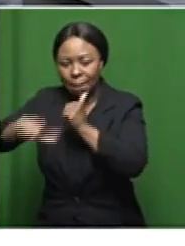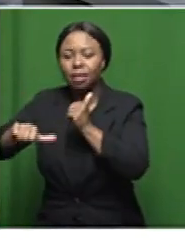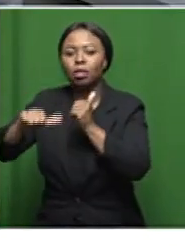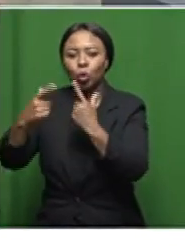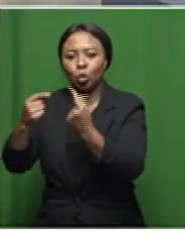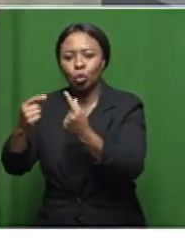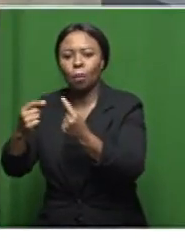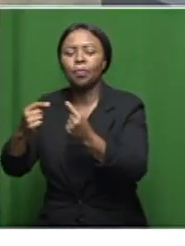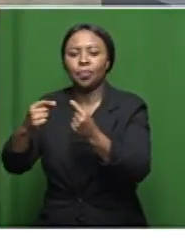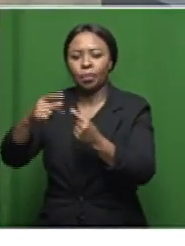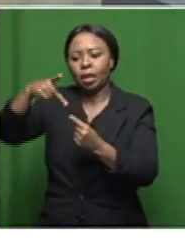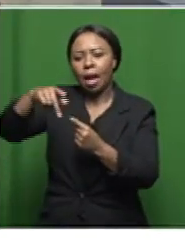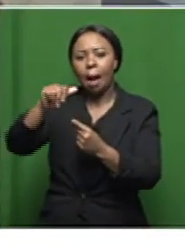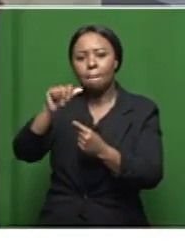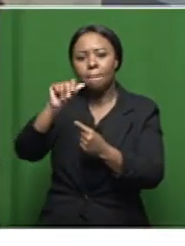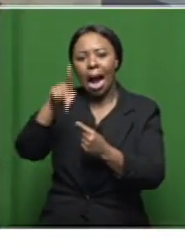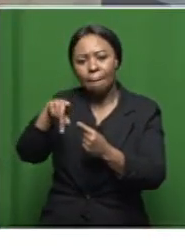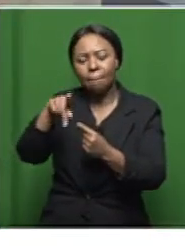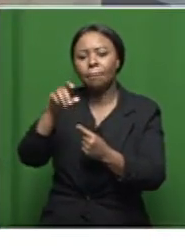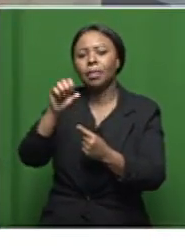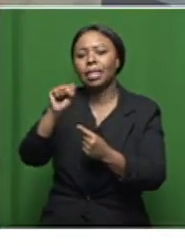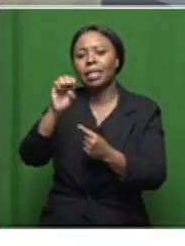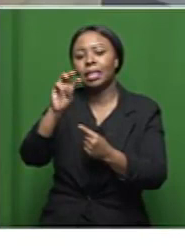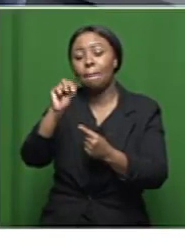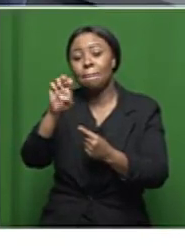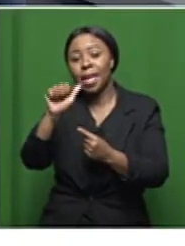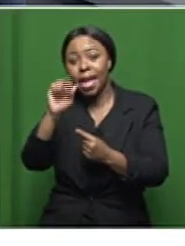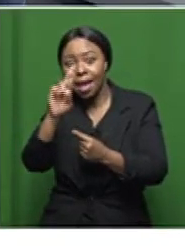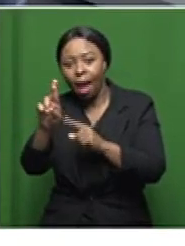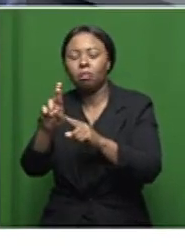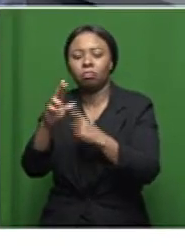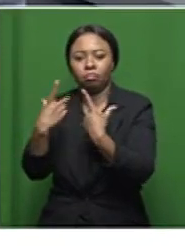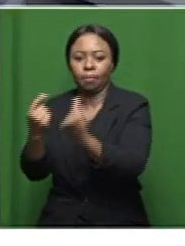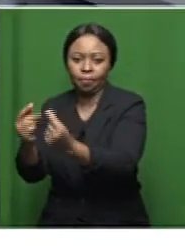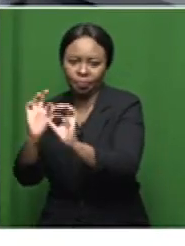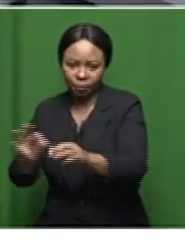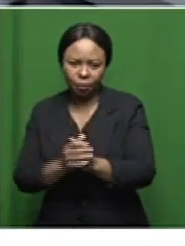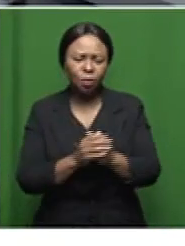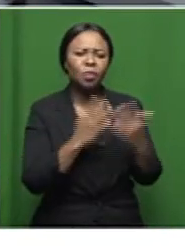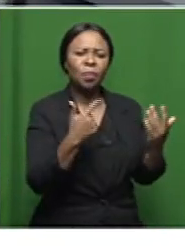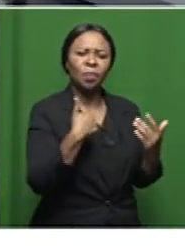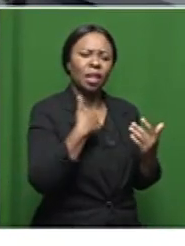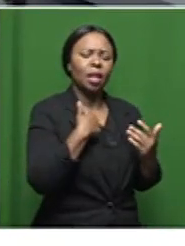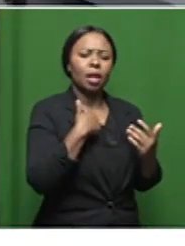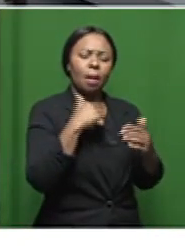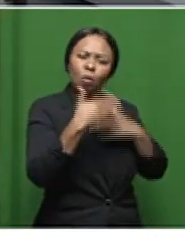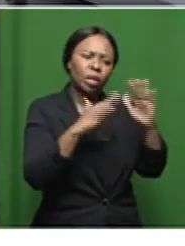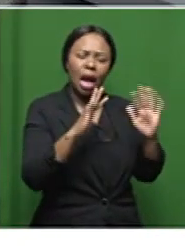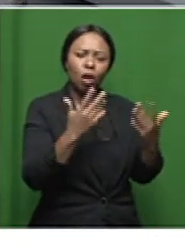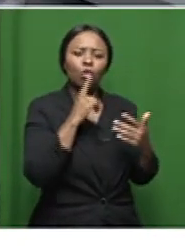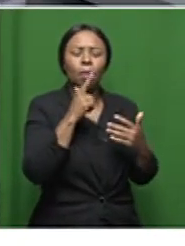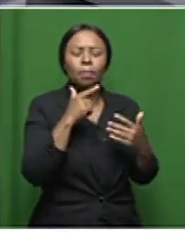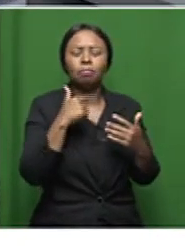done. Were you able to conceive after your procedure? As a young woman who's just gotten married, of course, that was